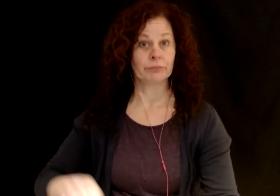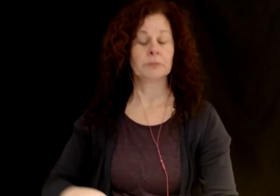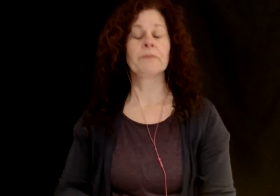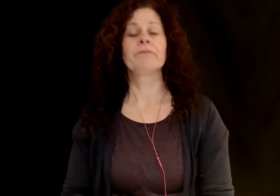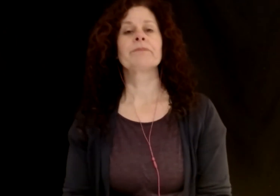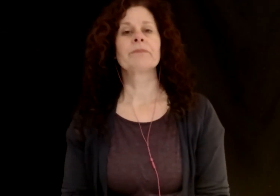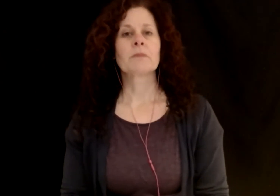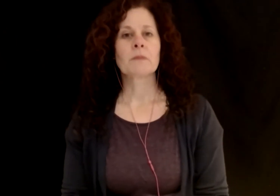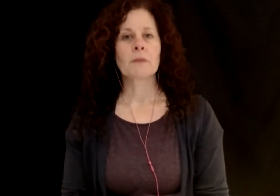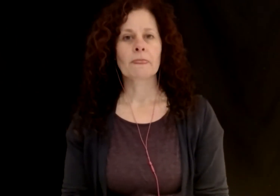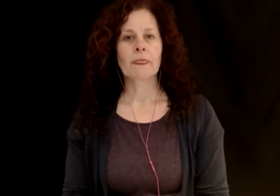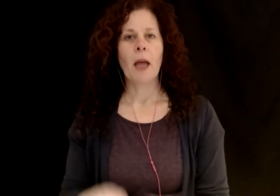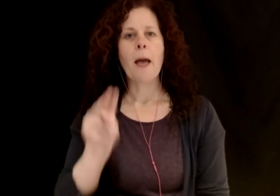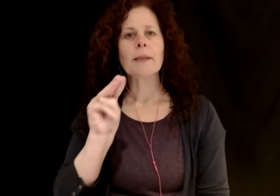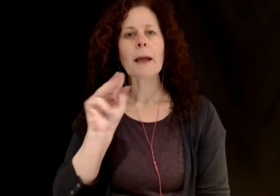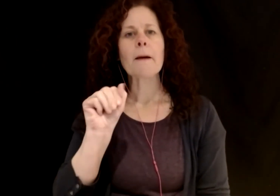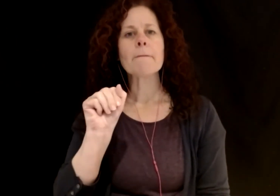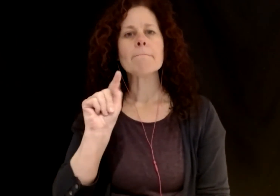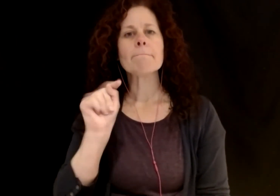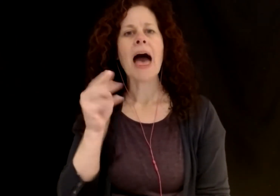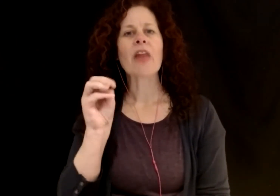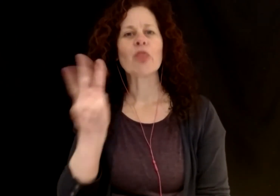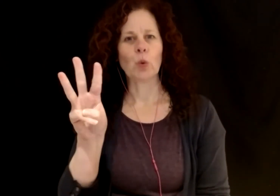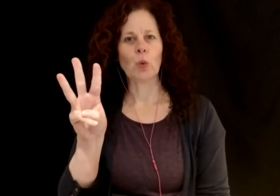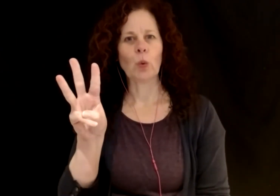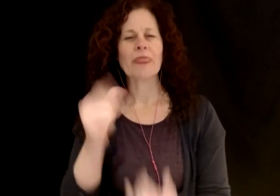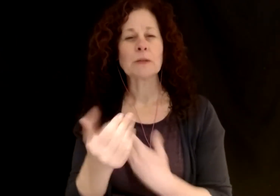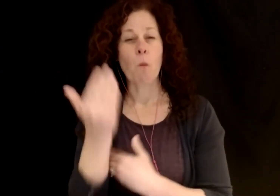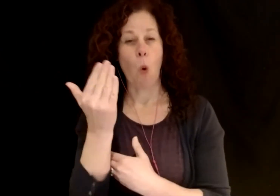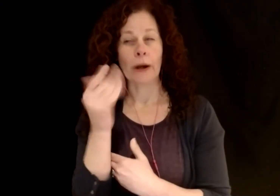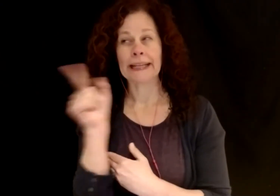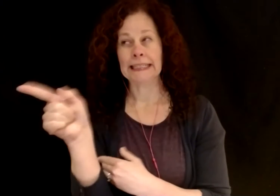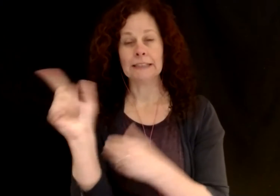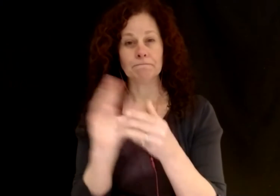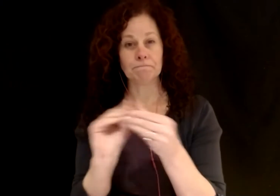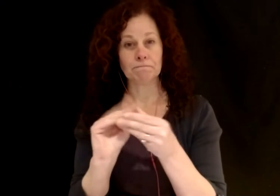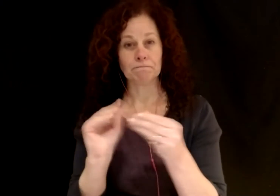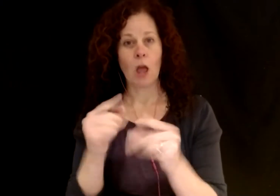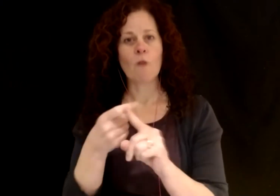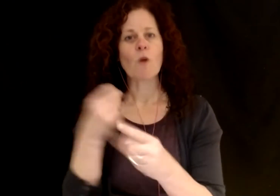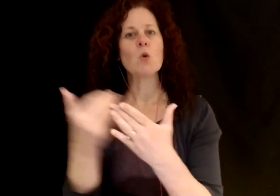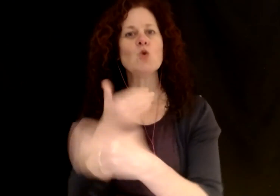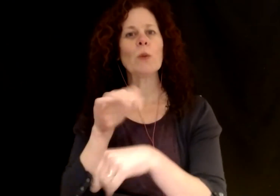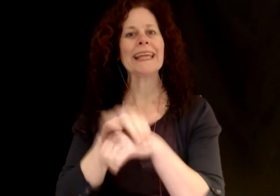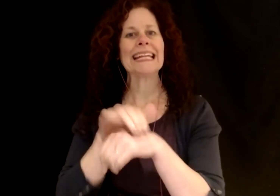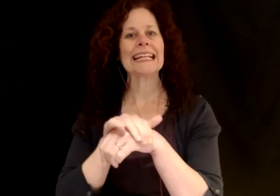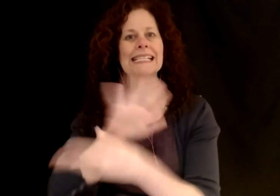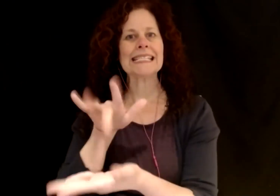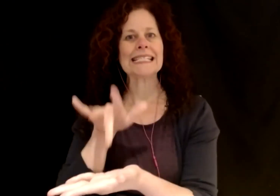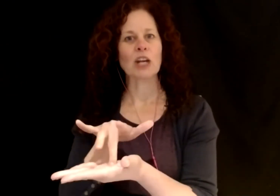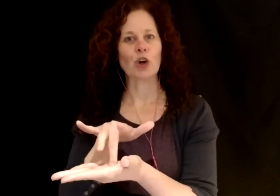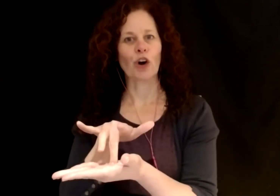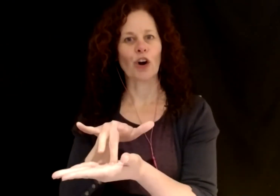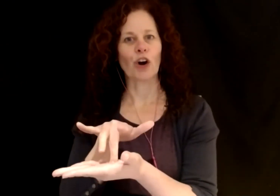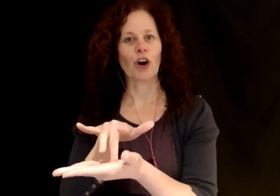from Matthew earlier from the New England ADA Center is understanding